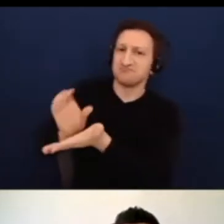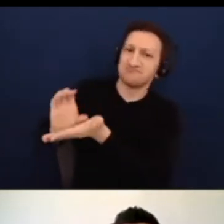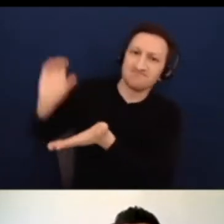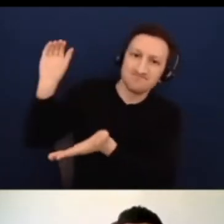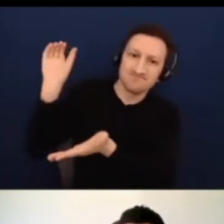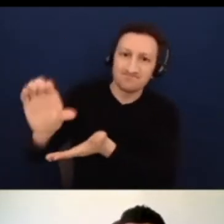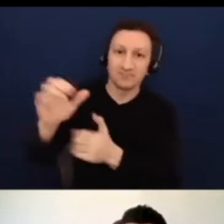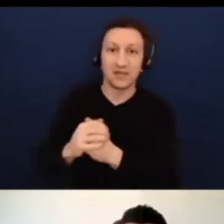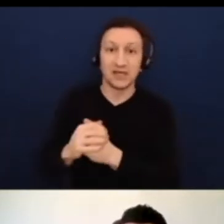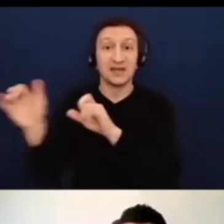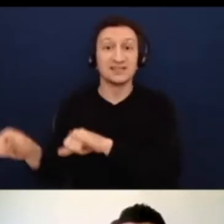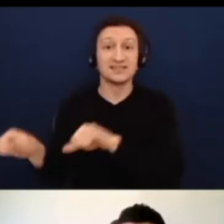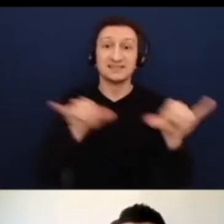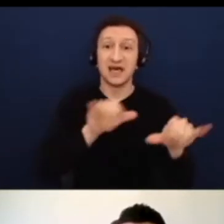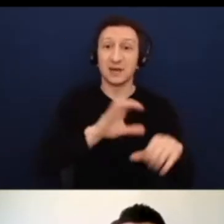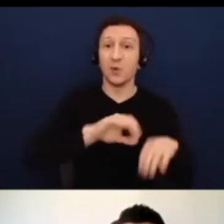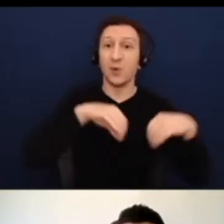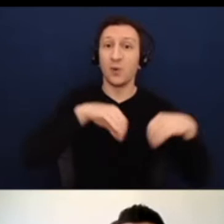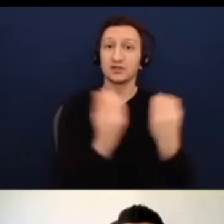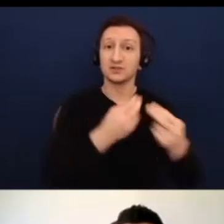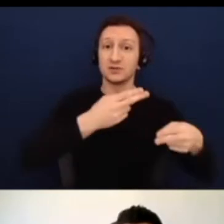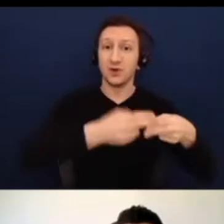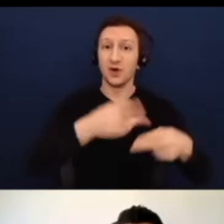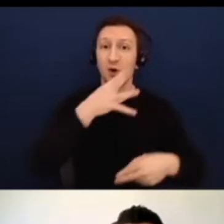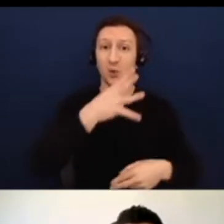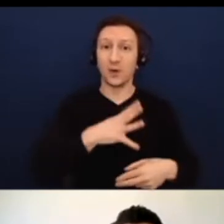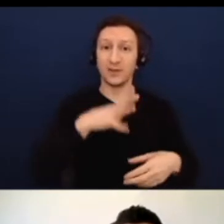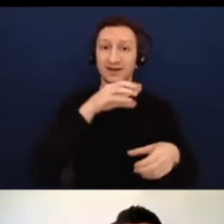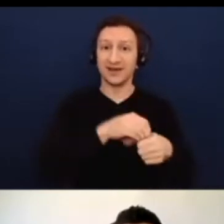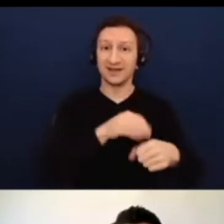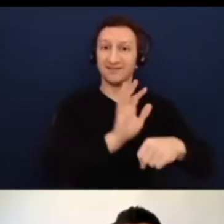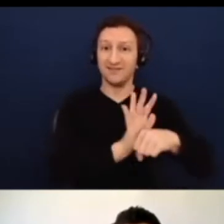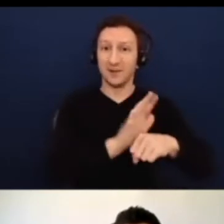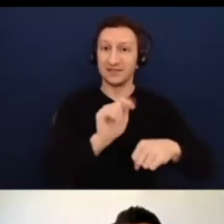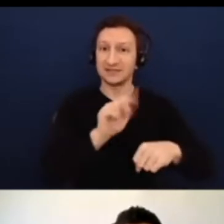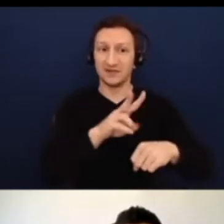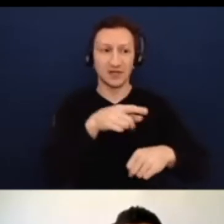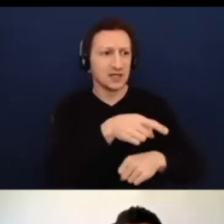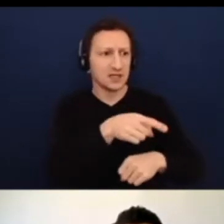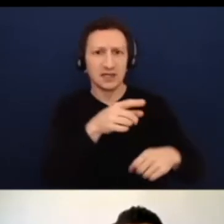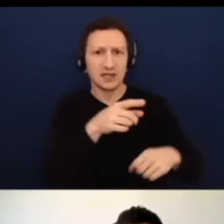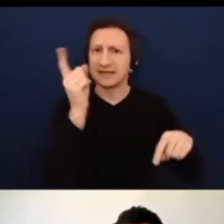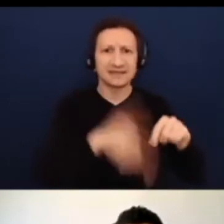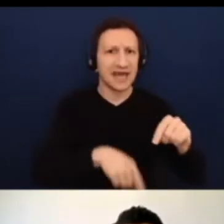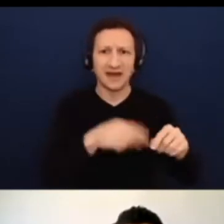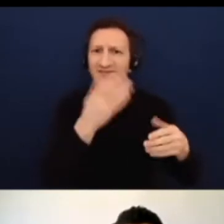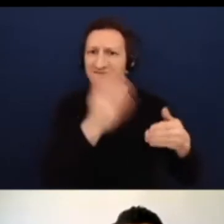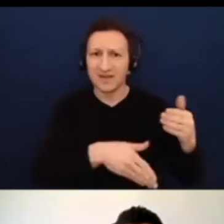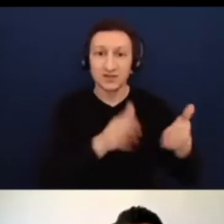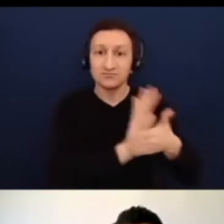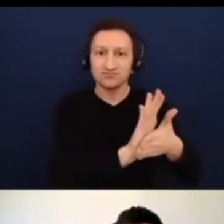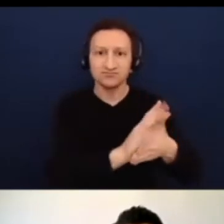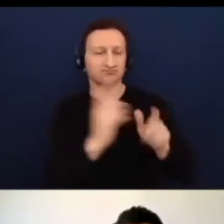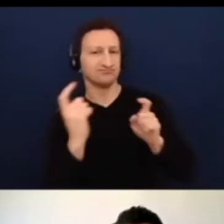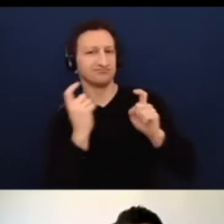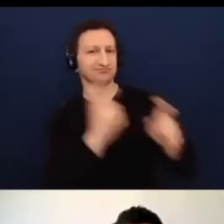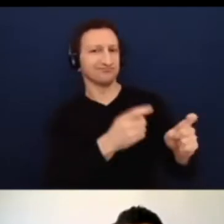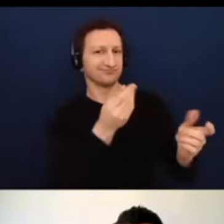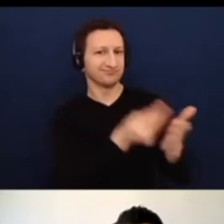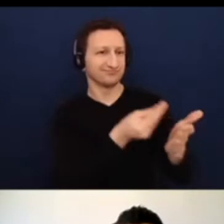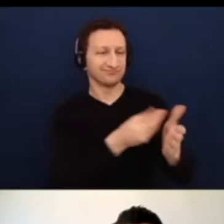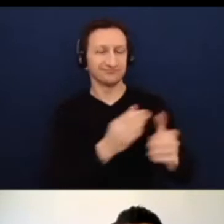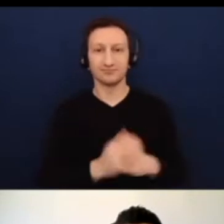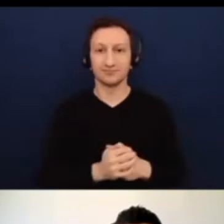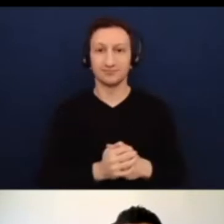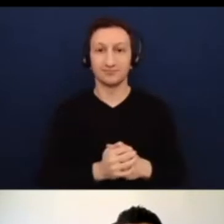and Women in Film LA, as well as funding assistive audience technology. She most recently produced and narrated the audio description for the